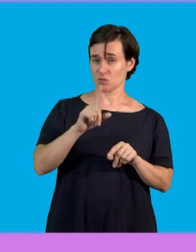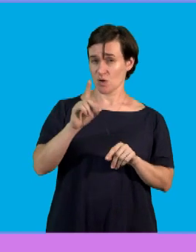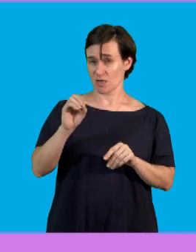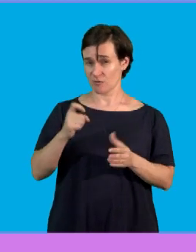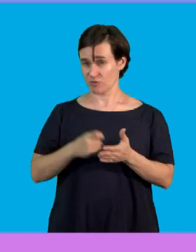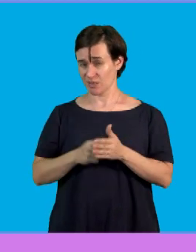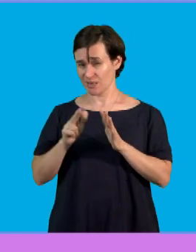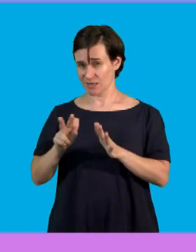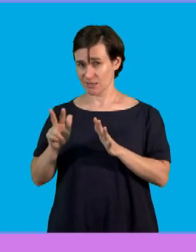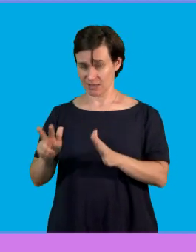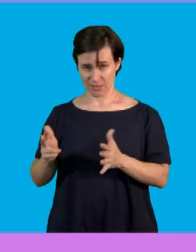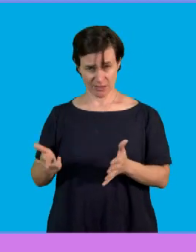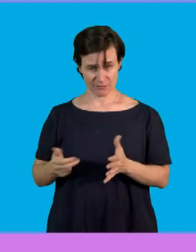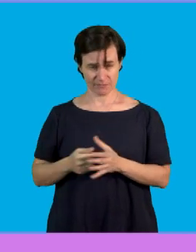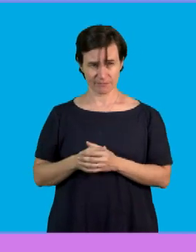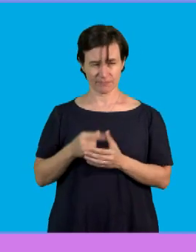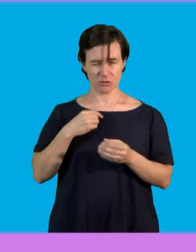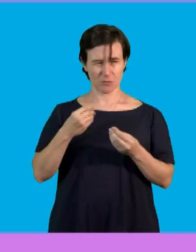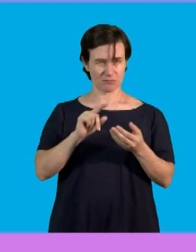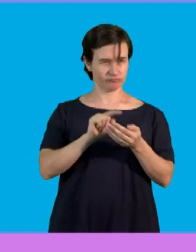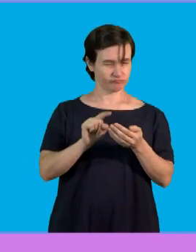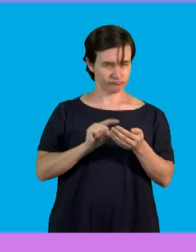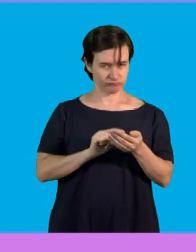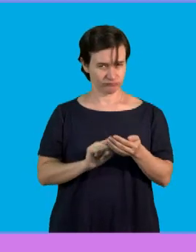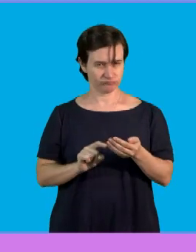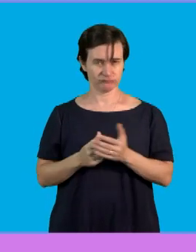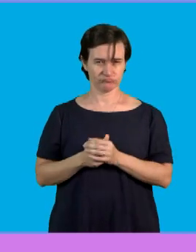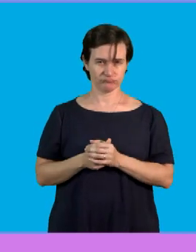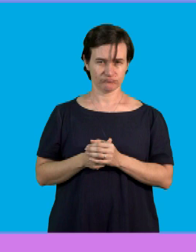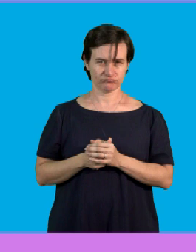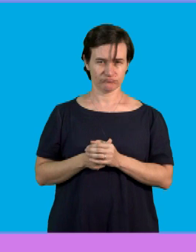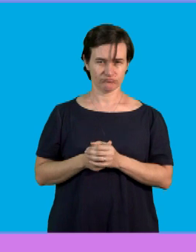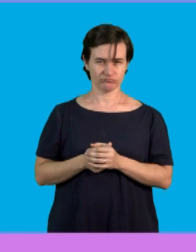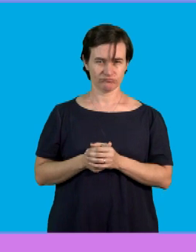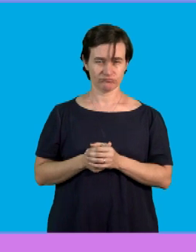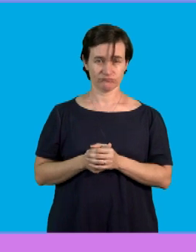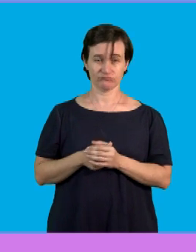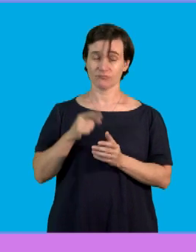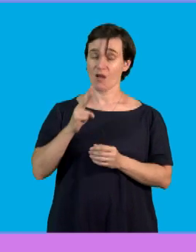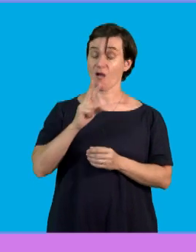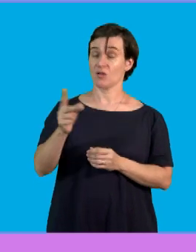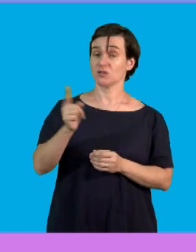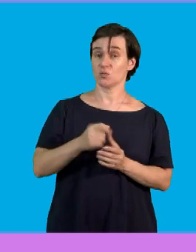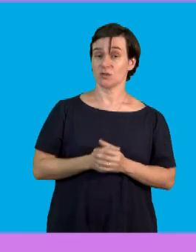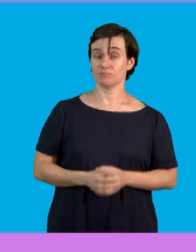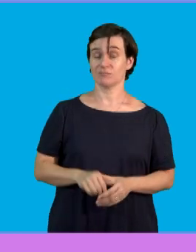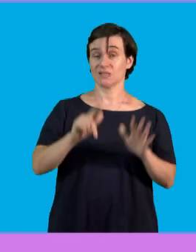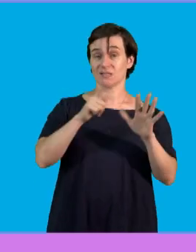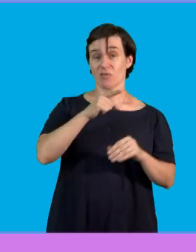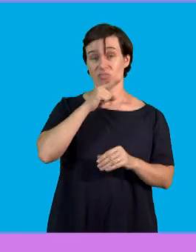and lastly 100 rand and 88 cents. So it means we have